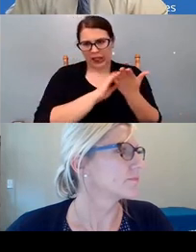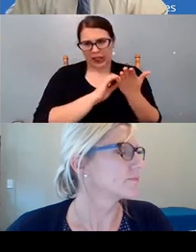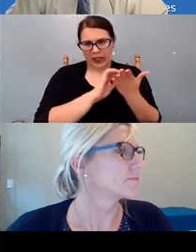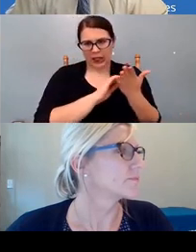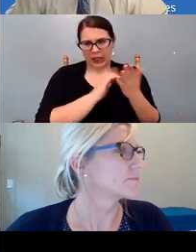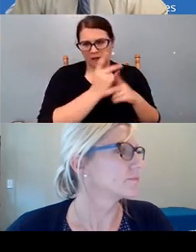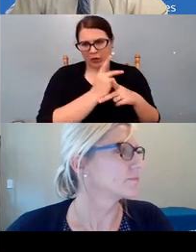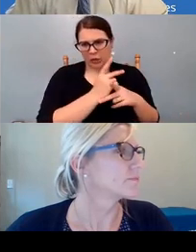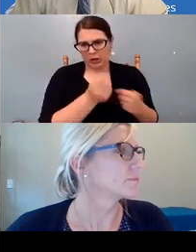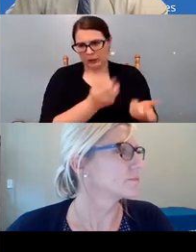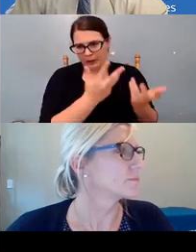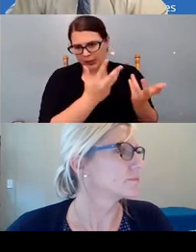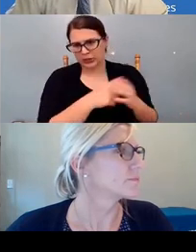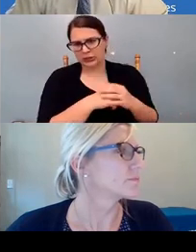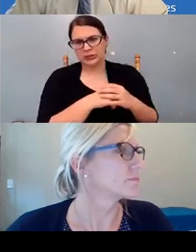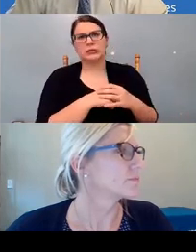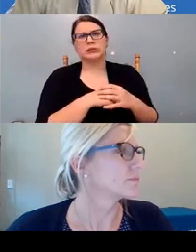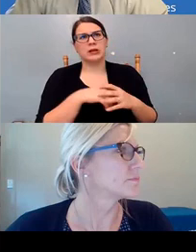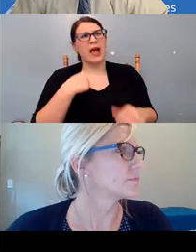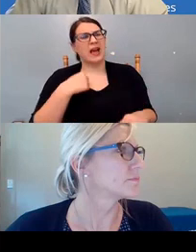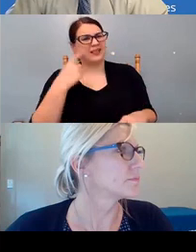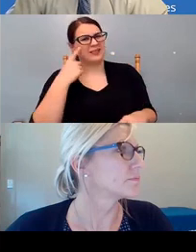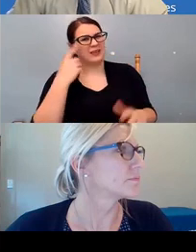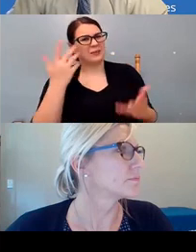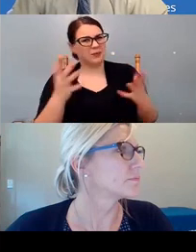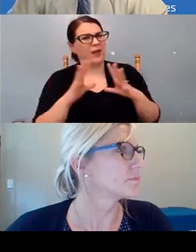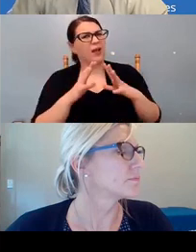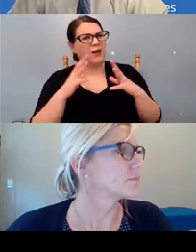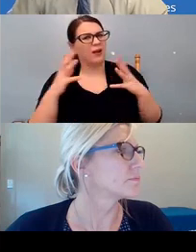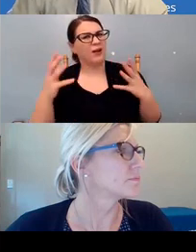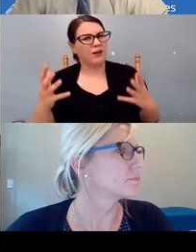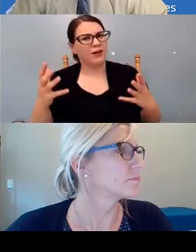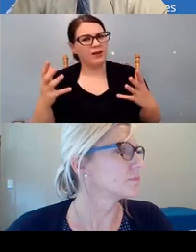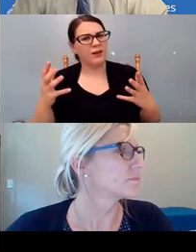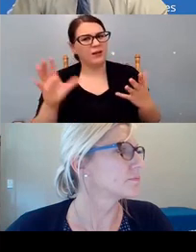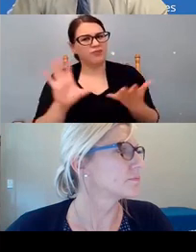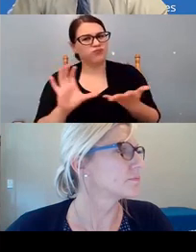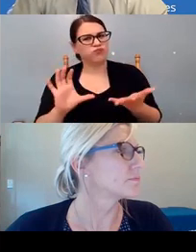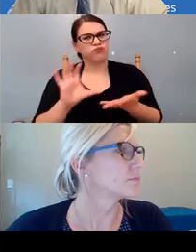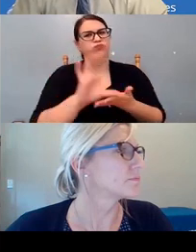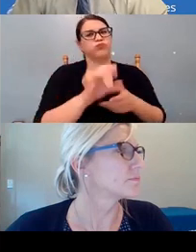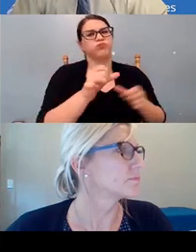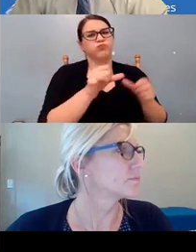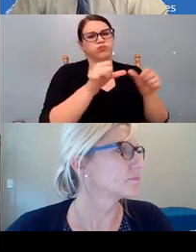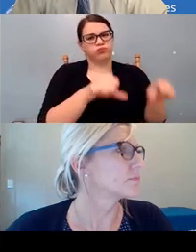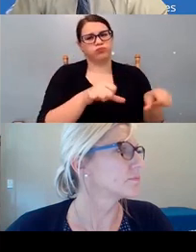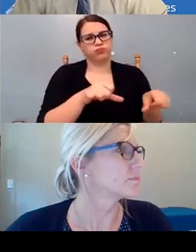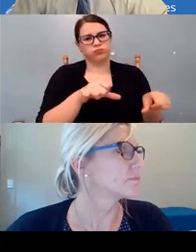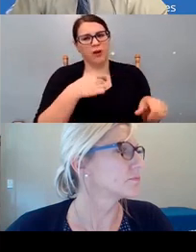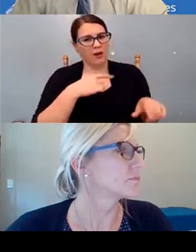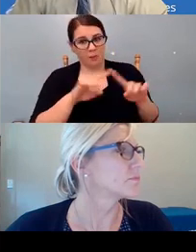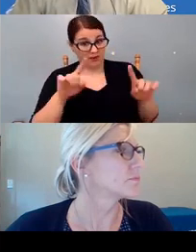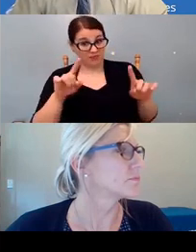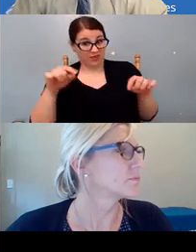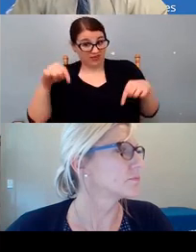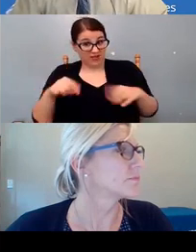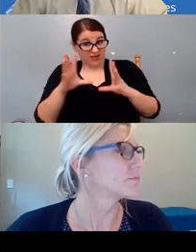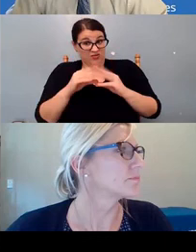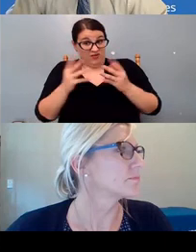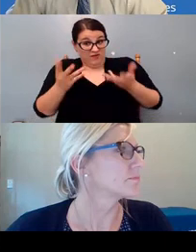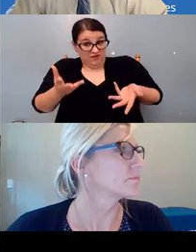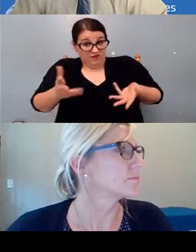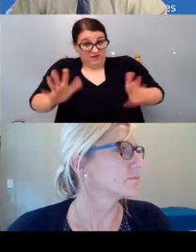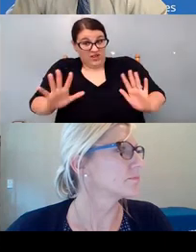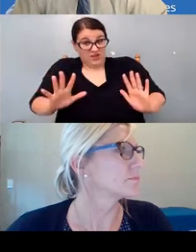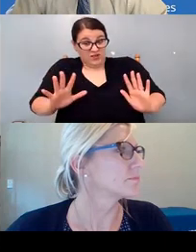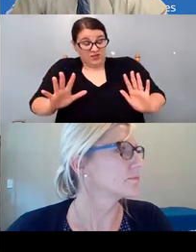imagine, it might have to be a reasonably substantial balance, but definitely I can calculate that after the call and get that back to